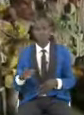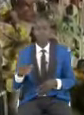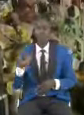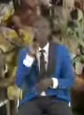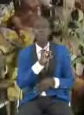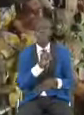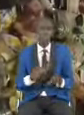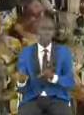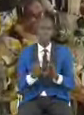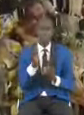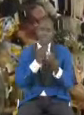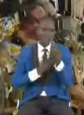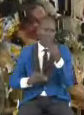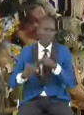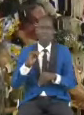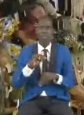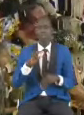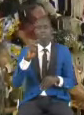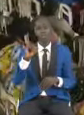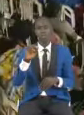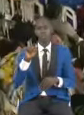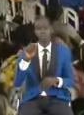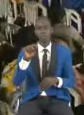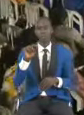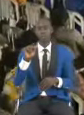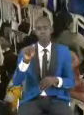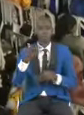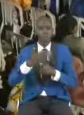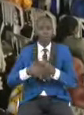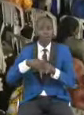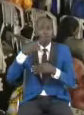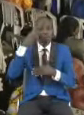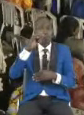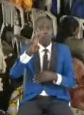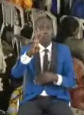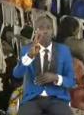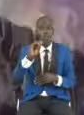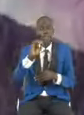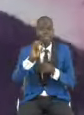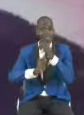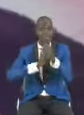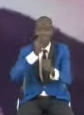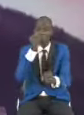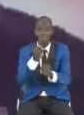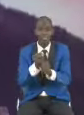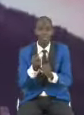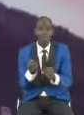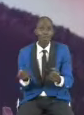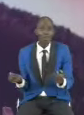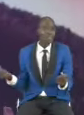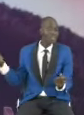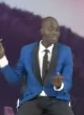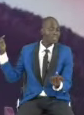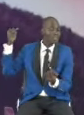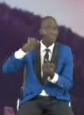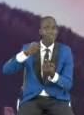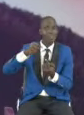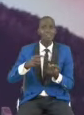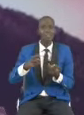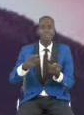manna 40 years. Think about that. Until they came to a land inhabited.